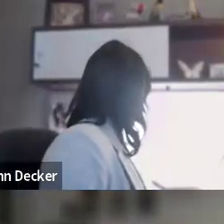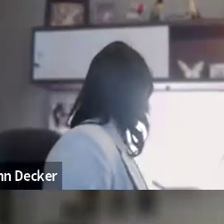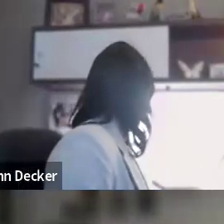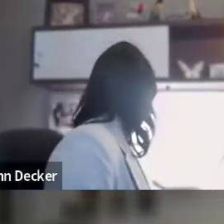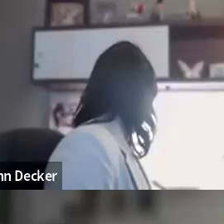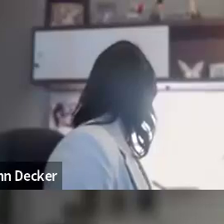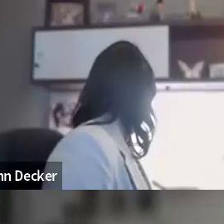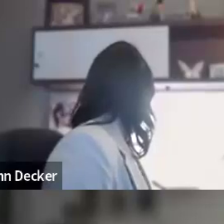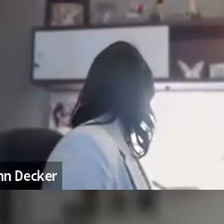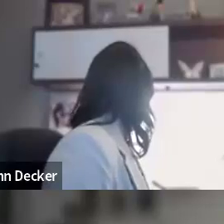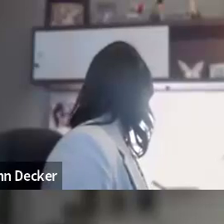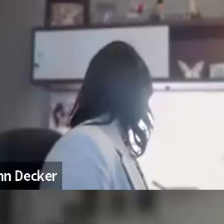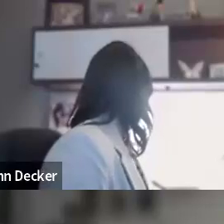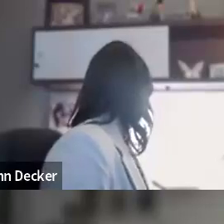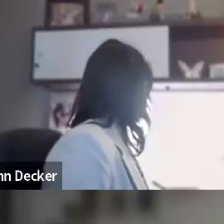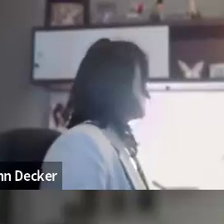your purchases of service.